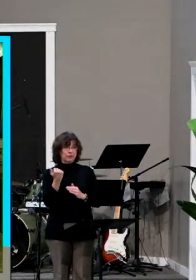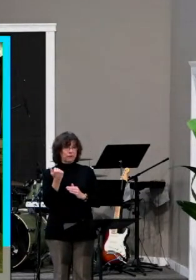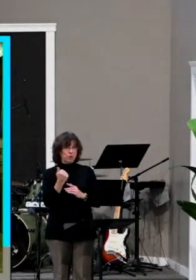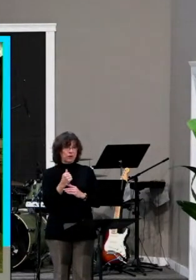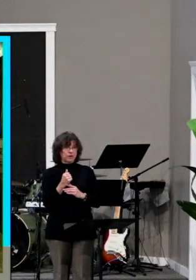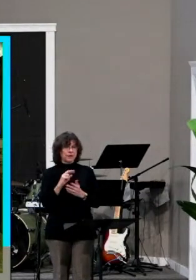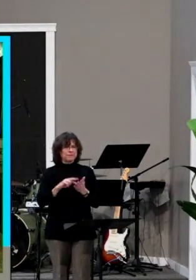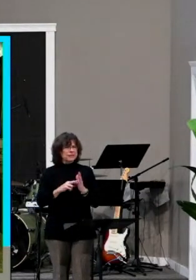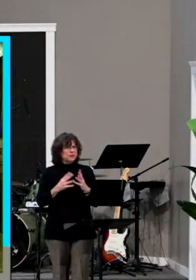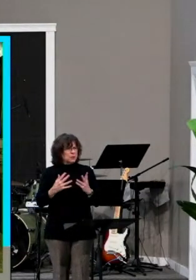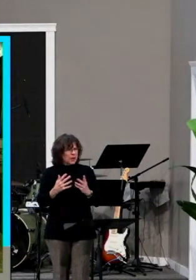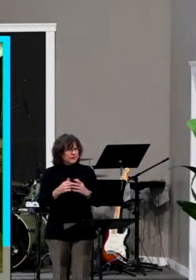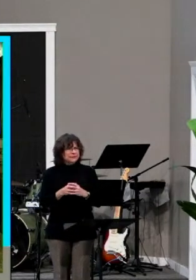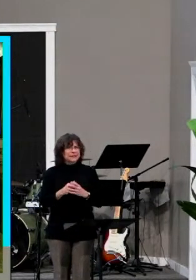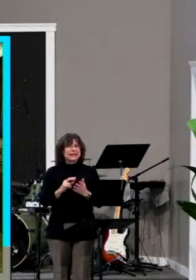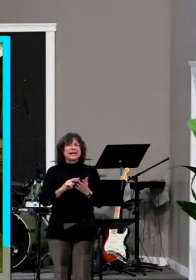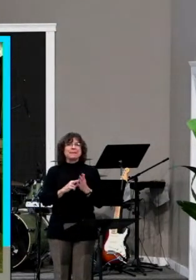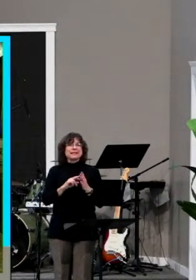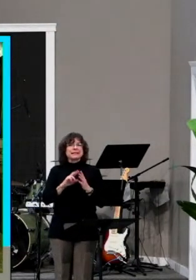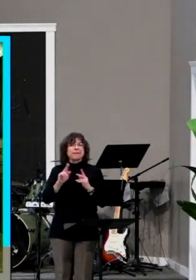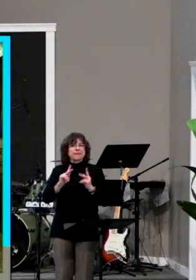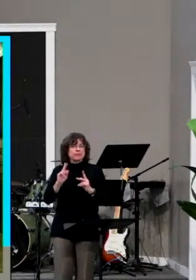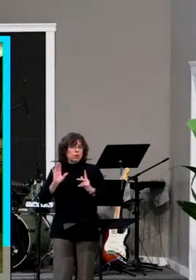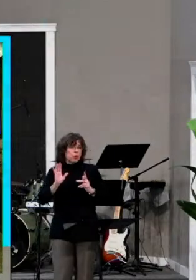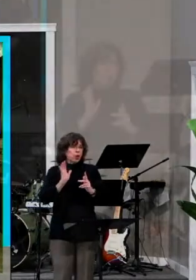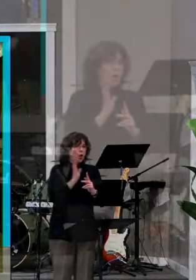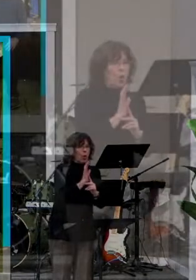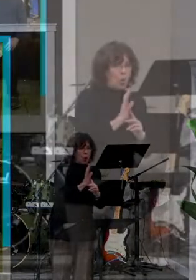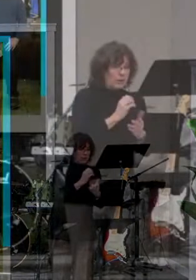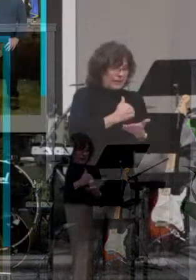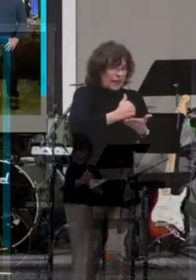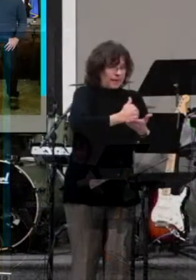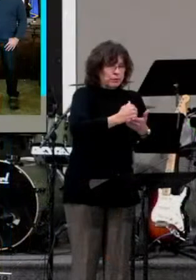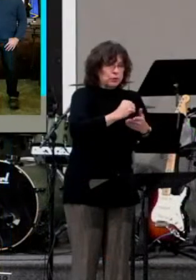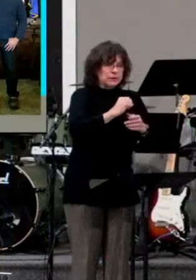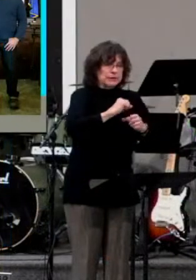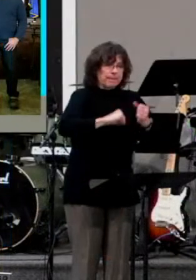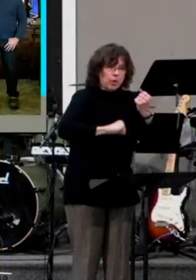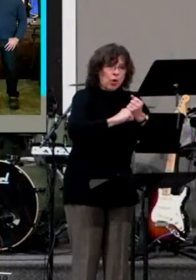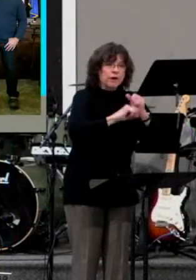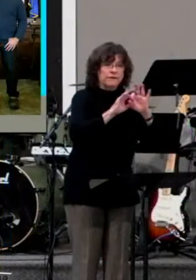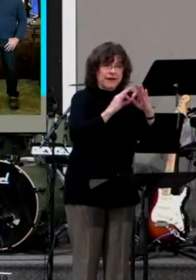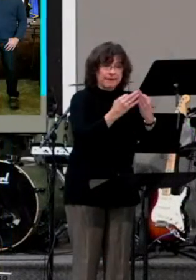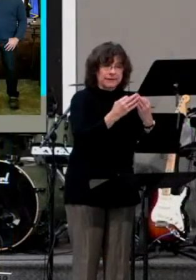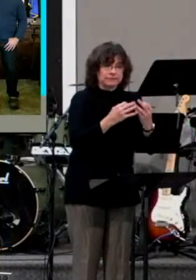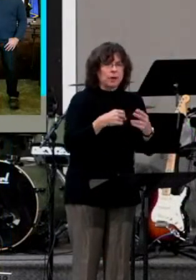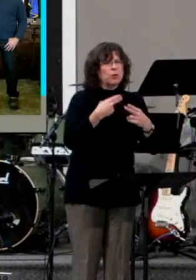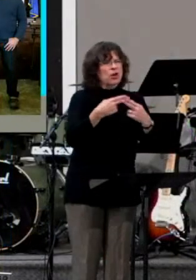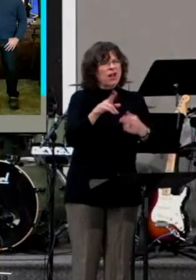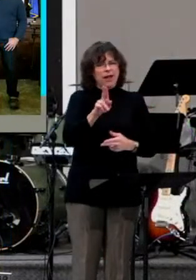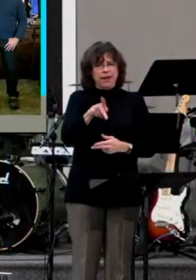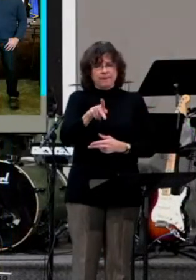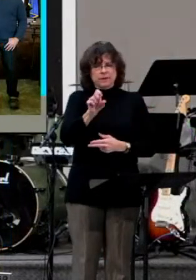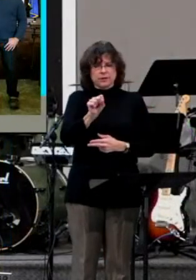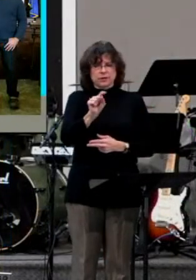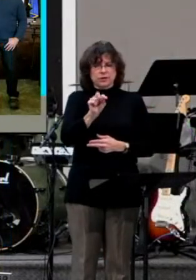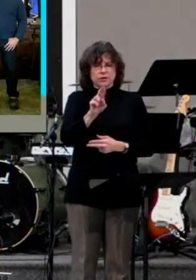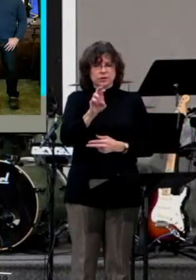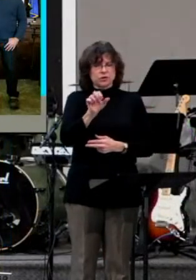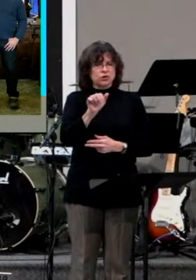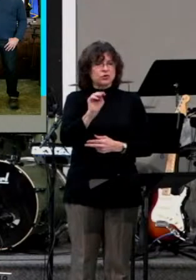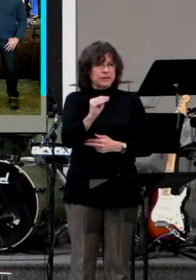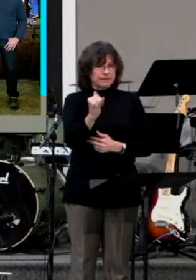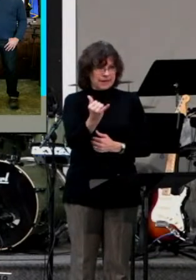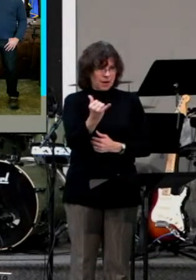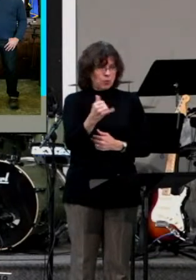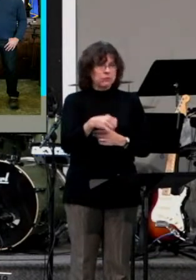adoptive and foster families and helping support them. We've changed this to upstream because we've expanded that view. Village still